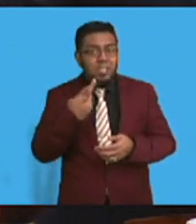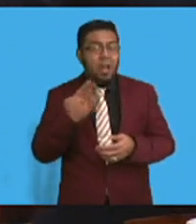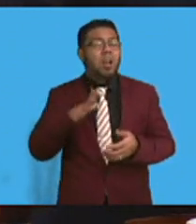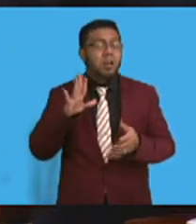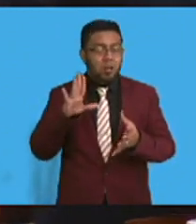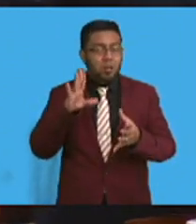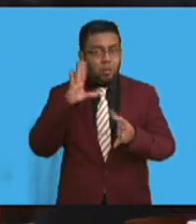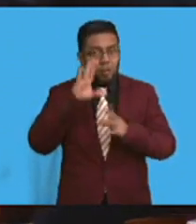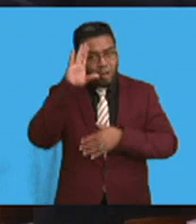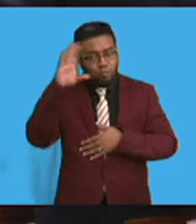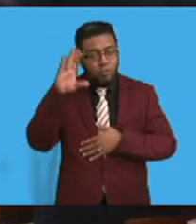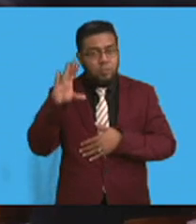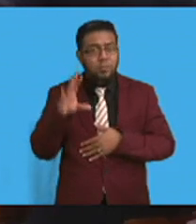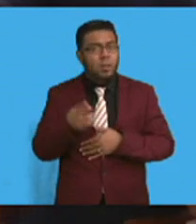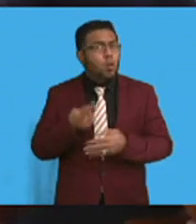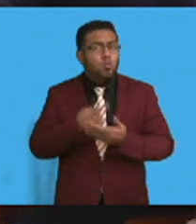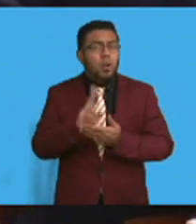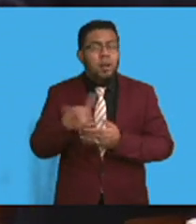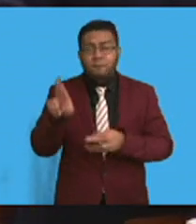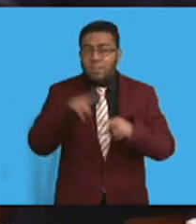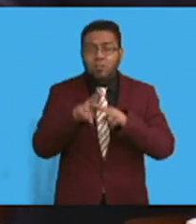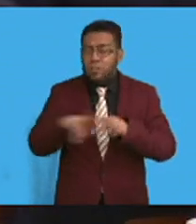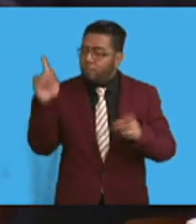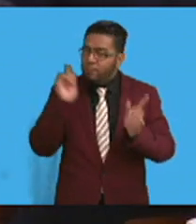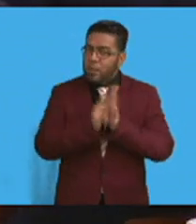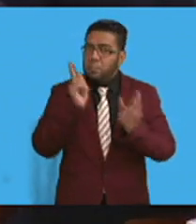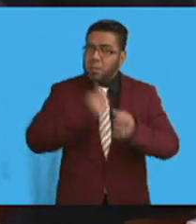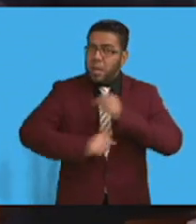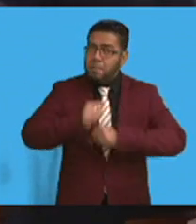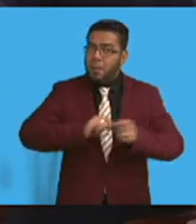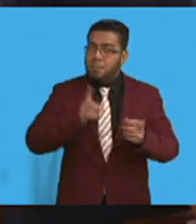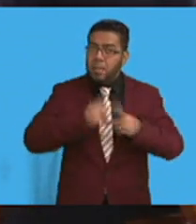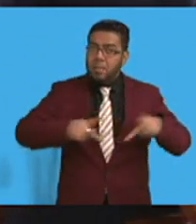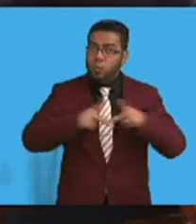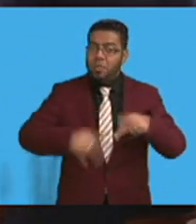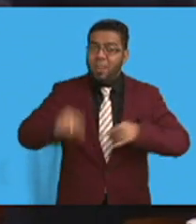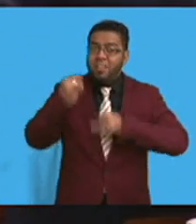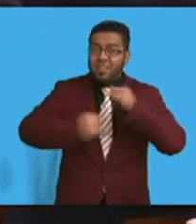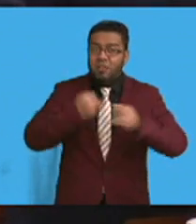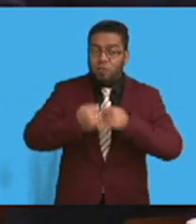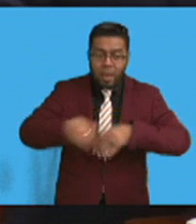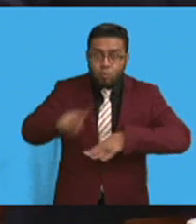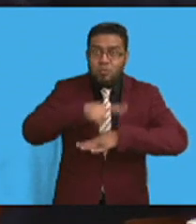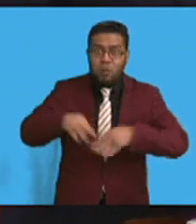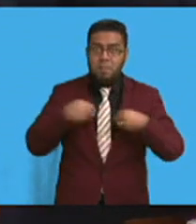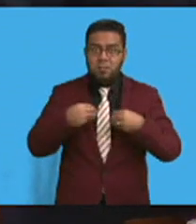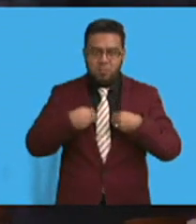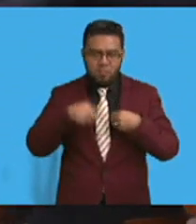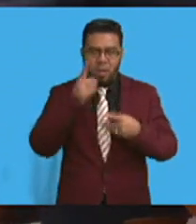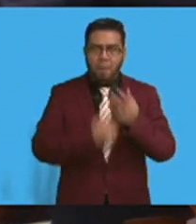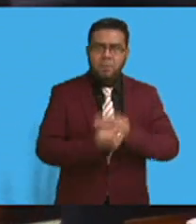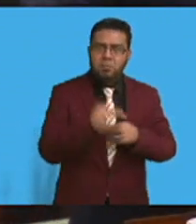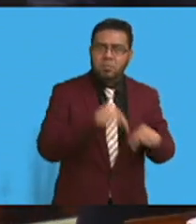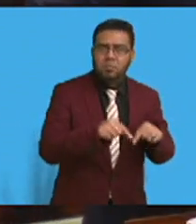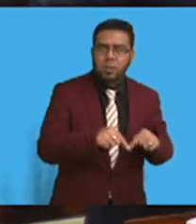year, really, Madam Speaker, Fiji is fast becoming a place where international and regional businesses get done. We will also be welcoming the World